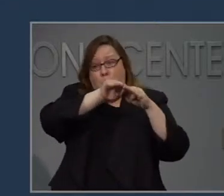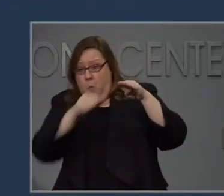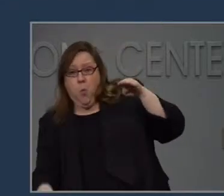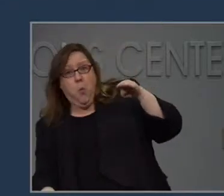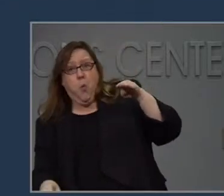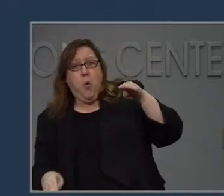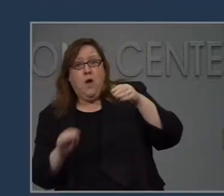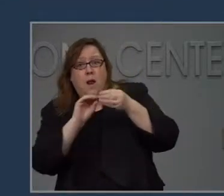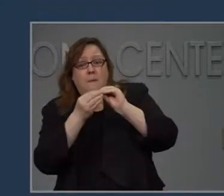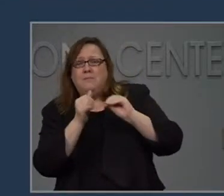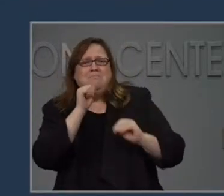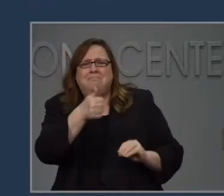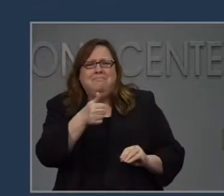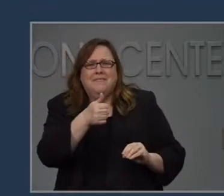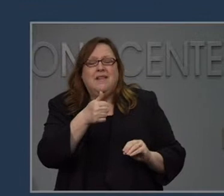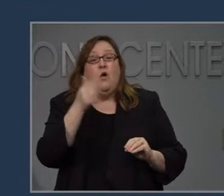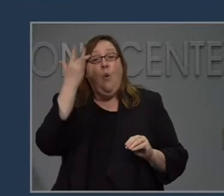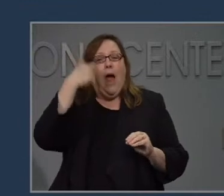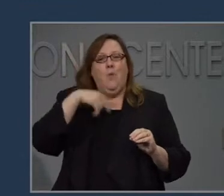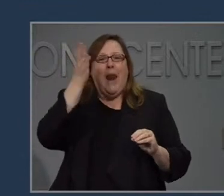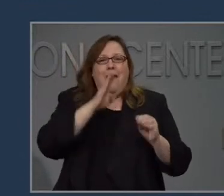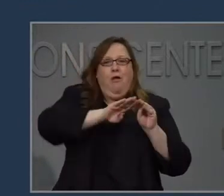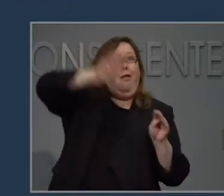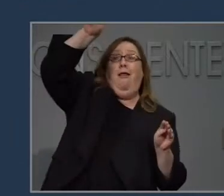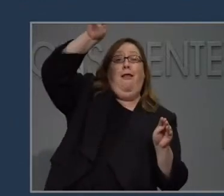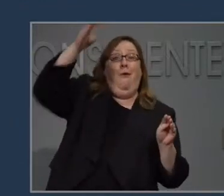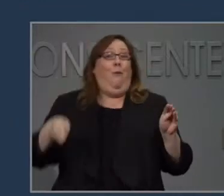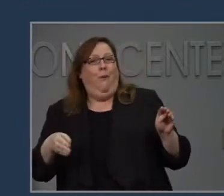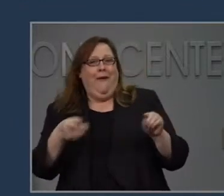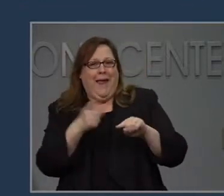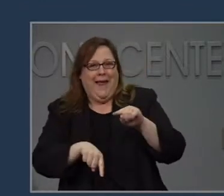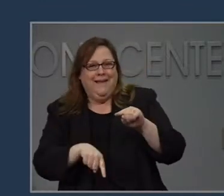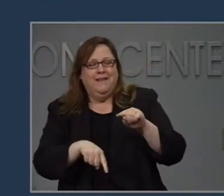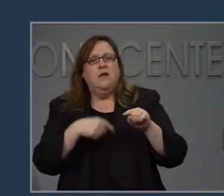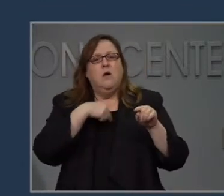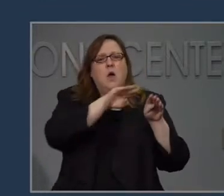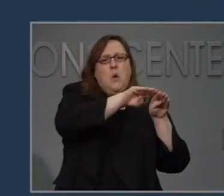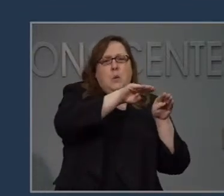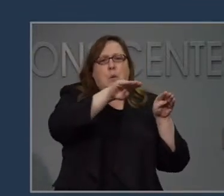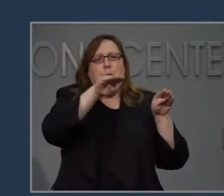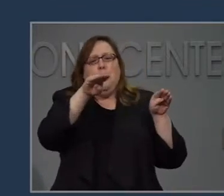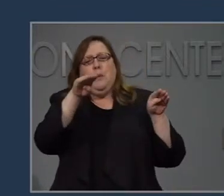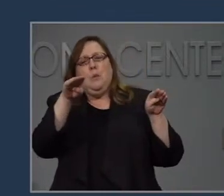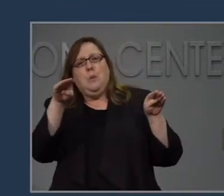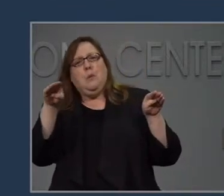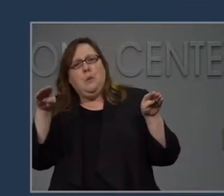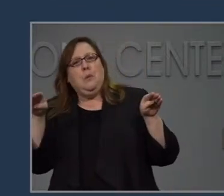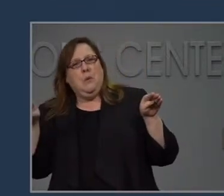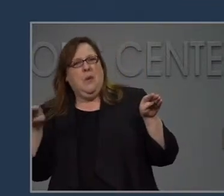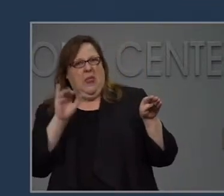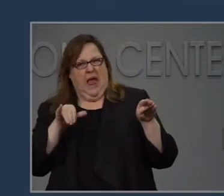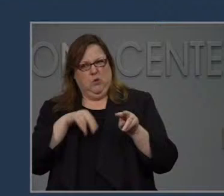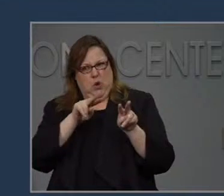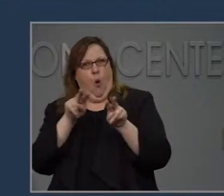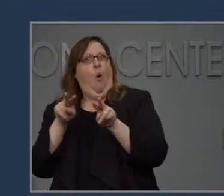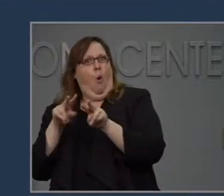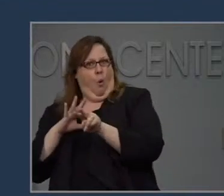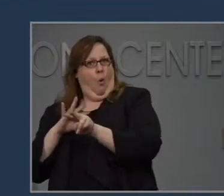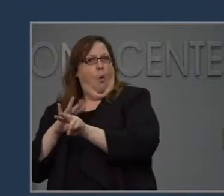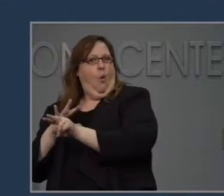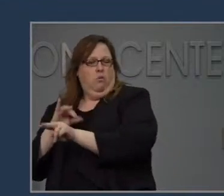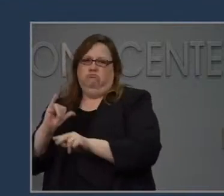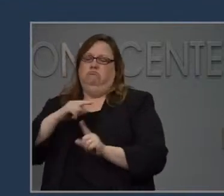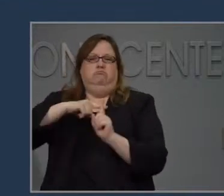sharp peak in the first place. We look relatively stable on these metrics, as I'll go through, and that's a great sign.